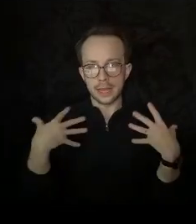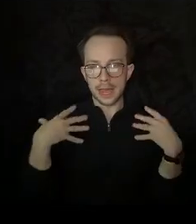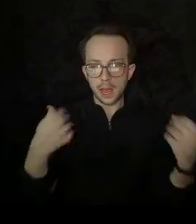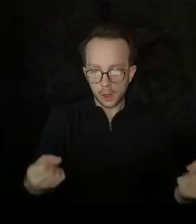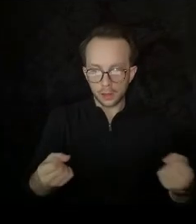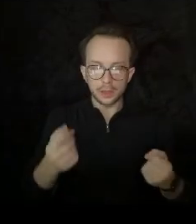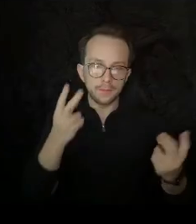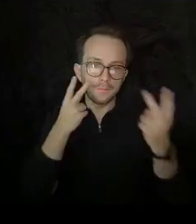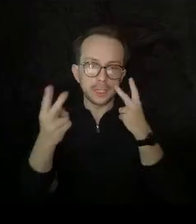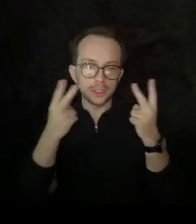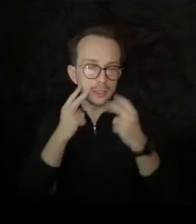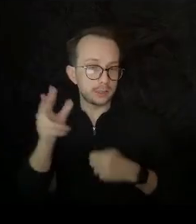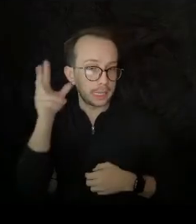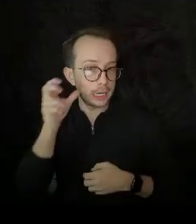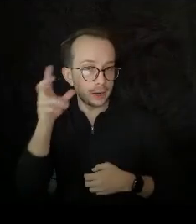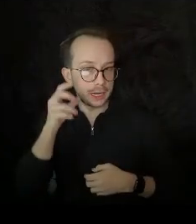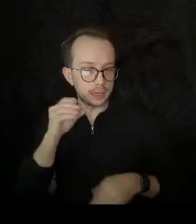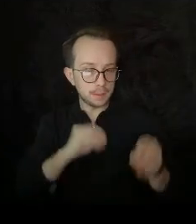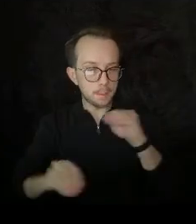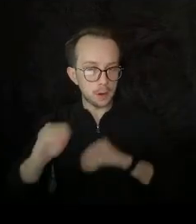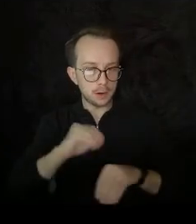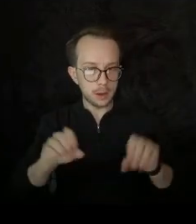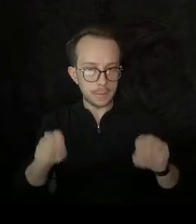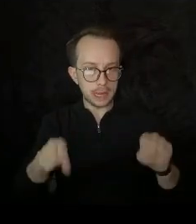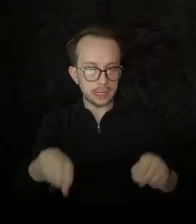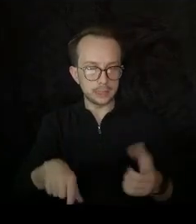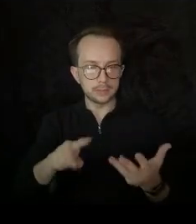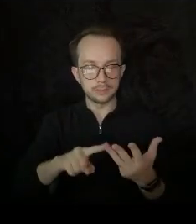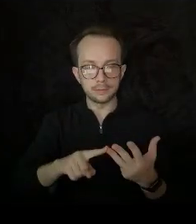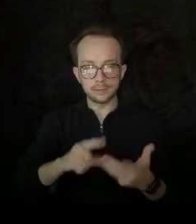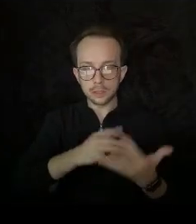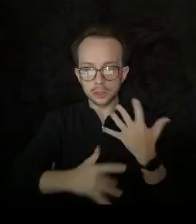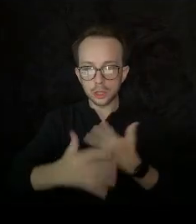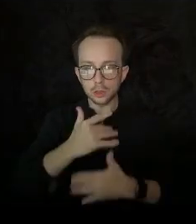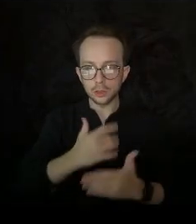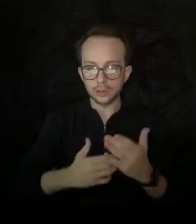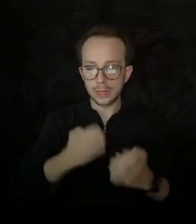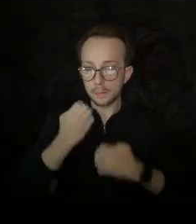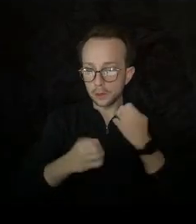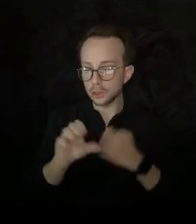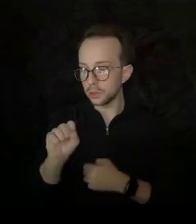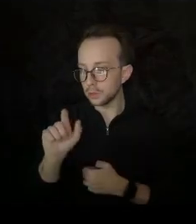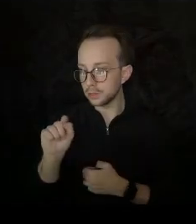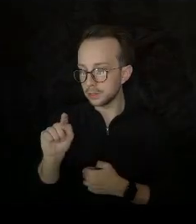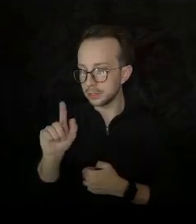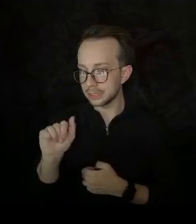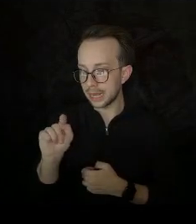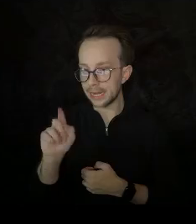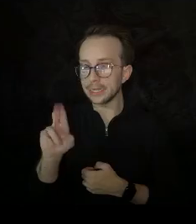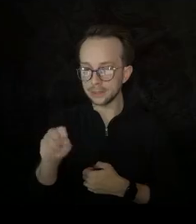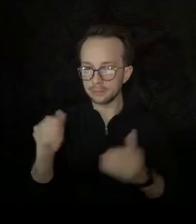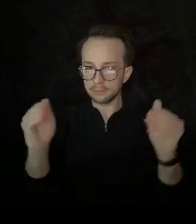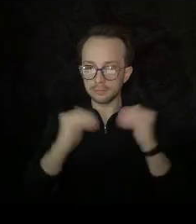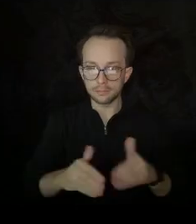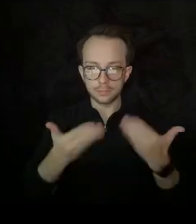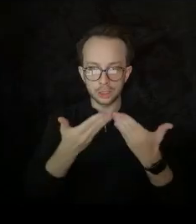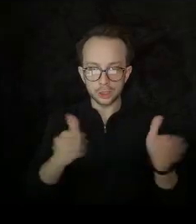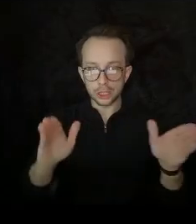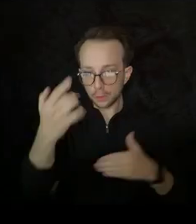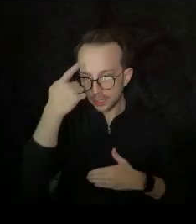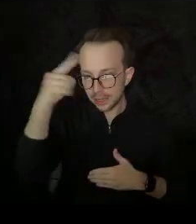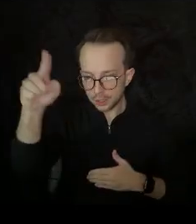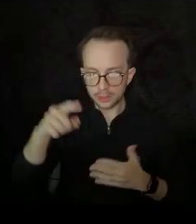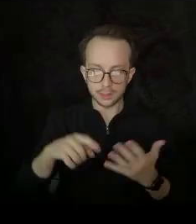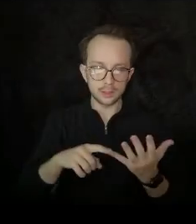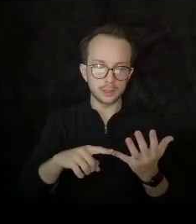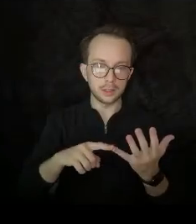motor abilities, social and emotional status, general intelligence, transition